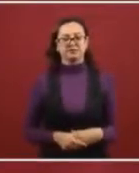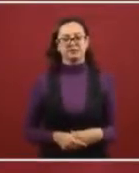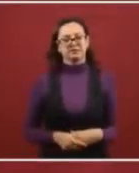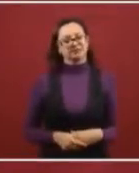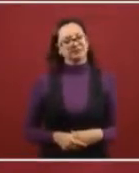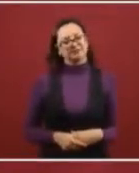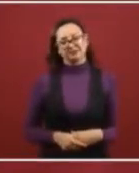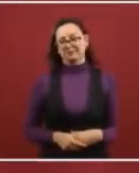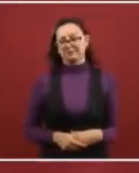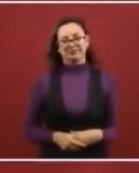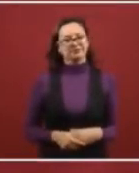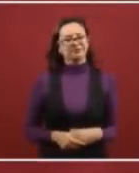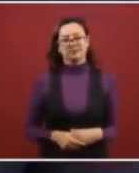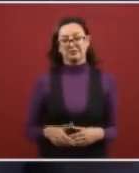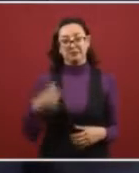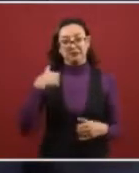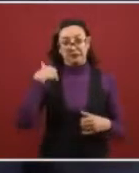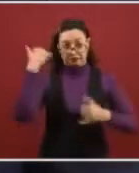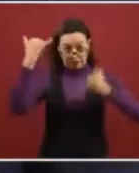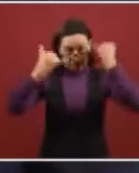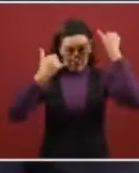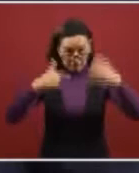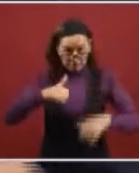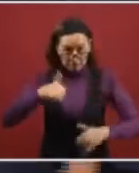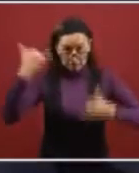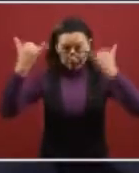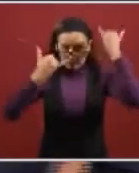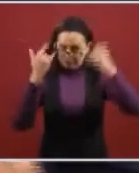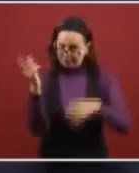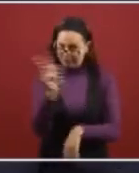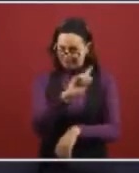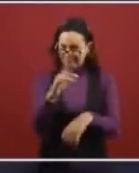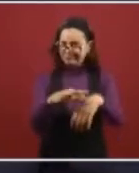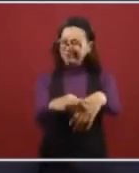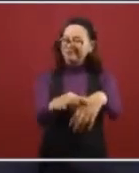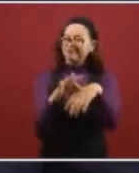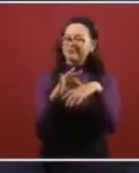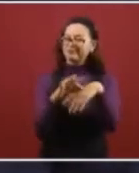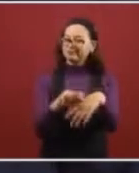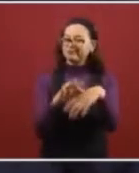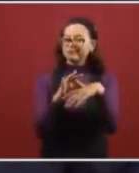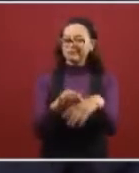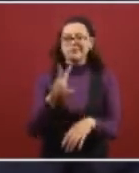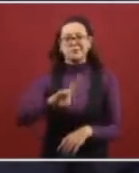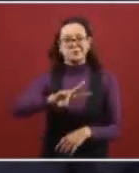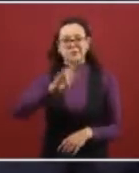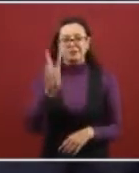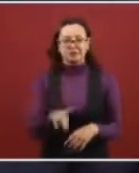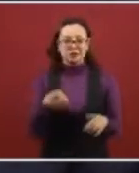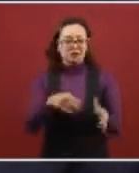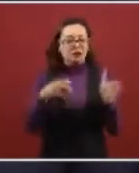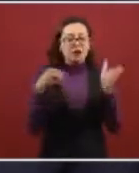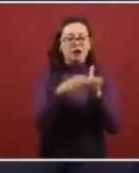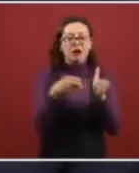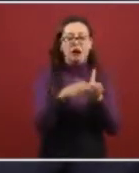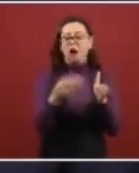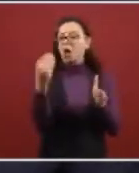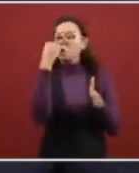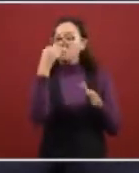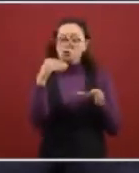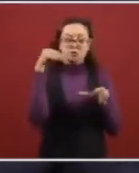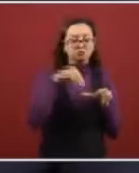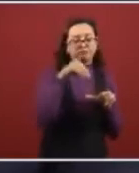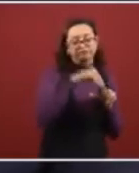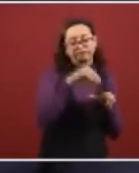Esto no es un invento. That had bugs in es una realidad. It was y esas despensas se las and,